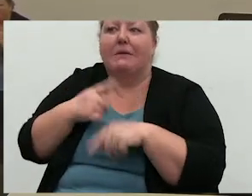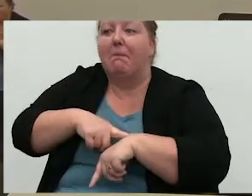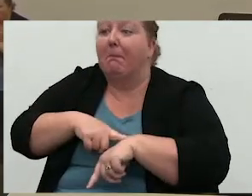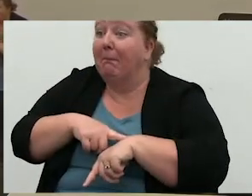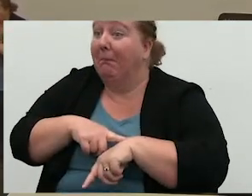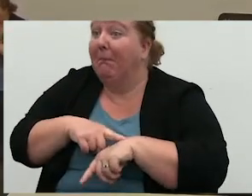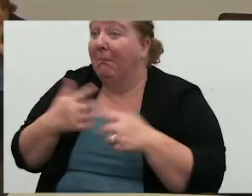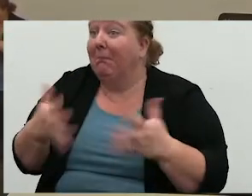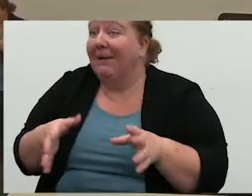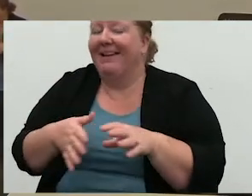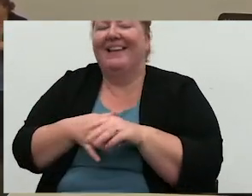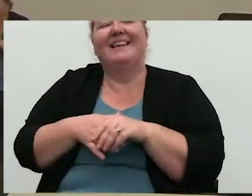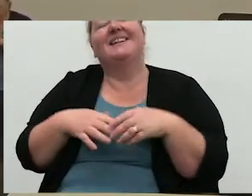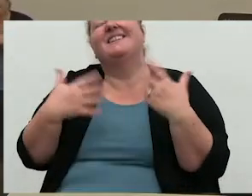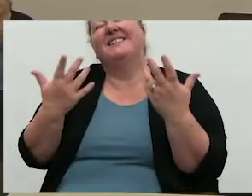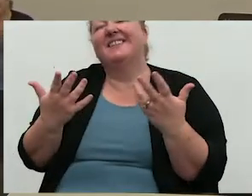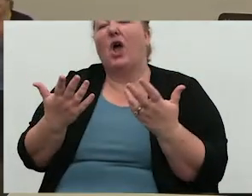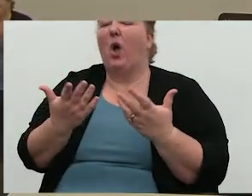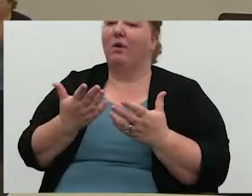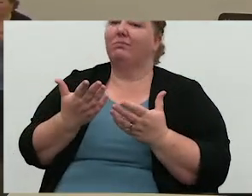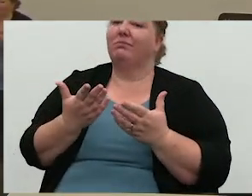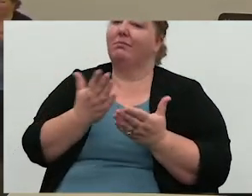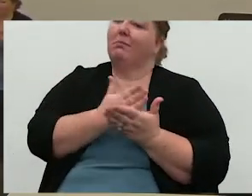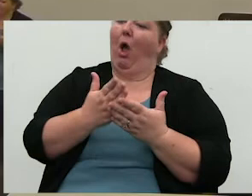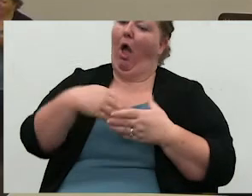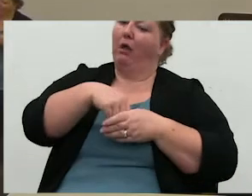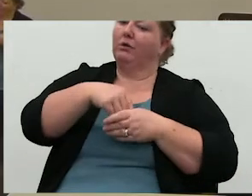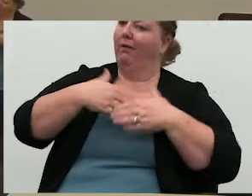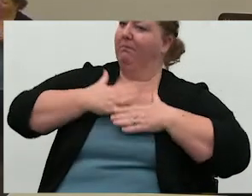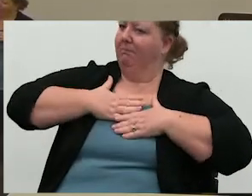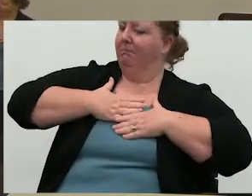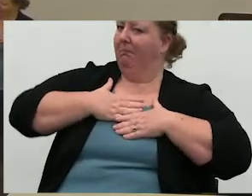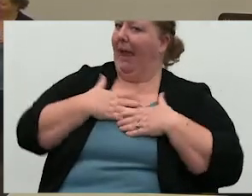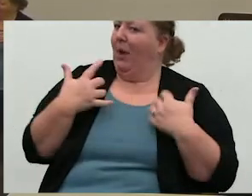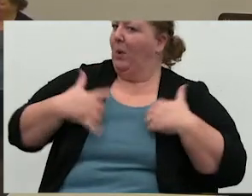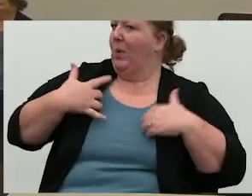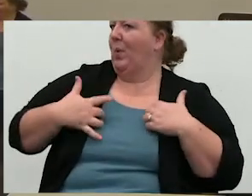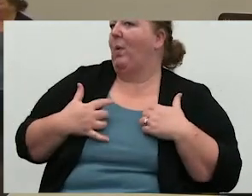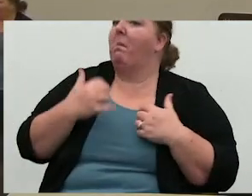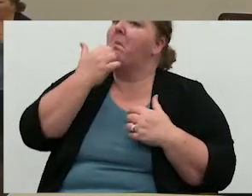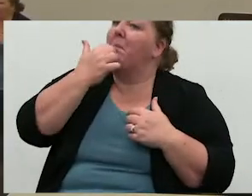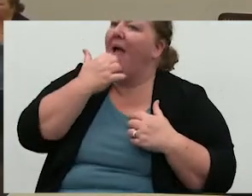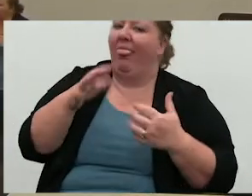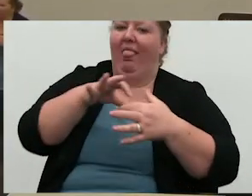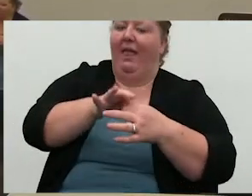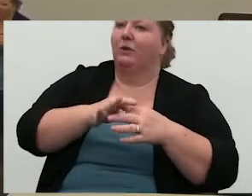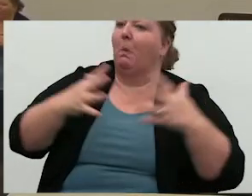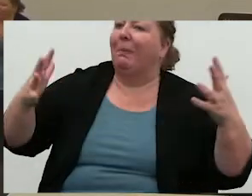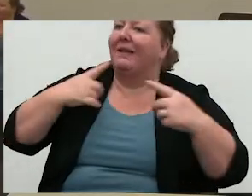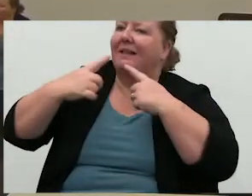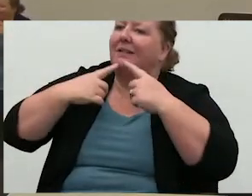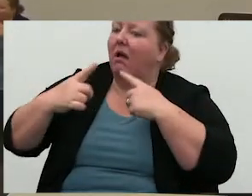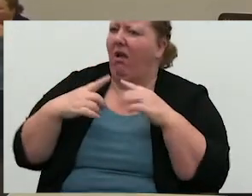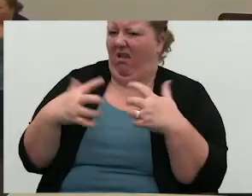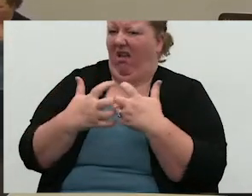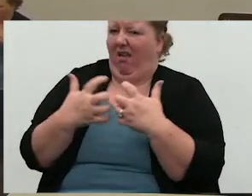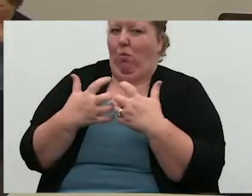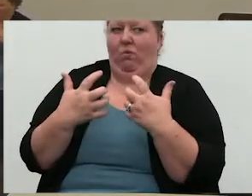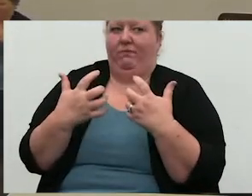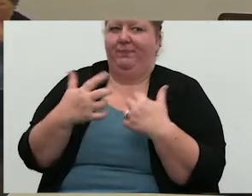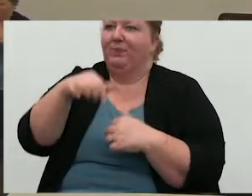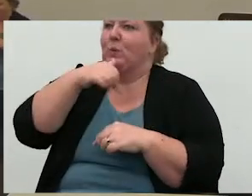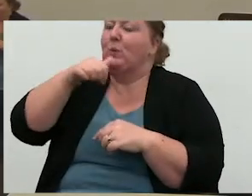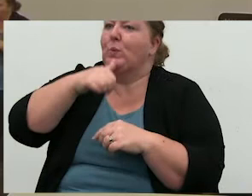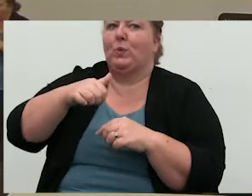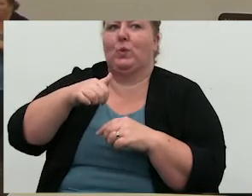time. So part of me was just very interested in the mathematics of big data and how you can